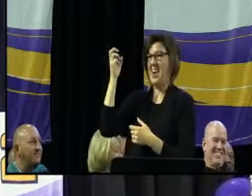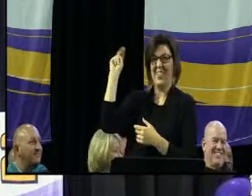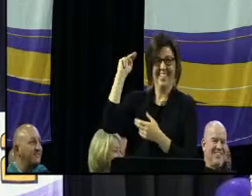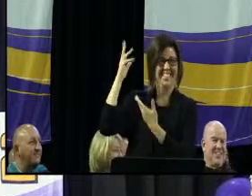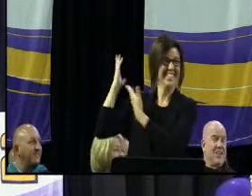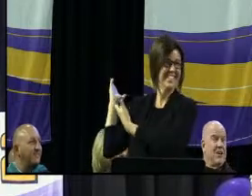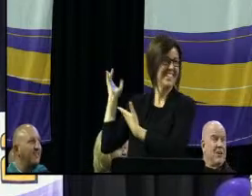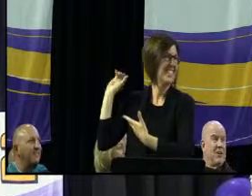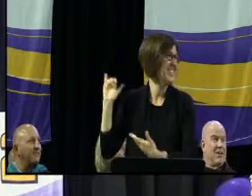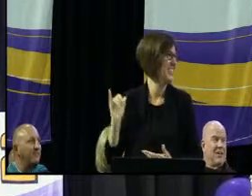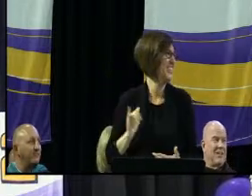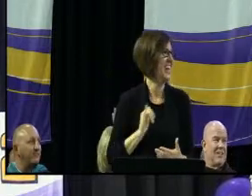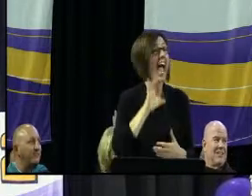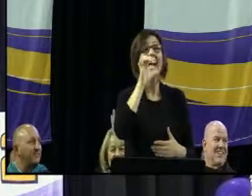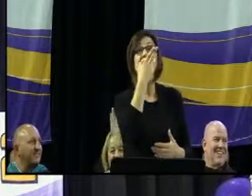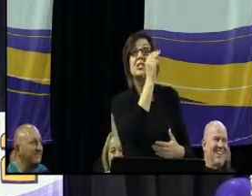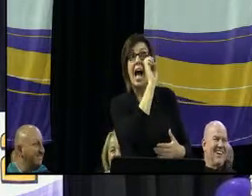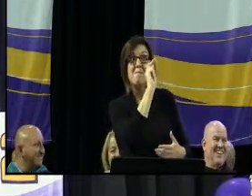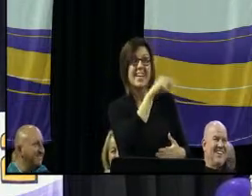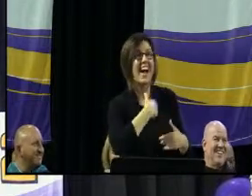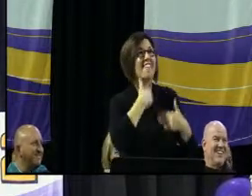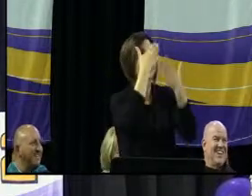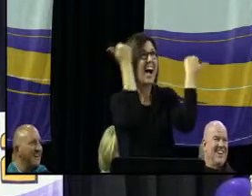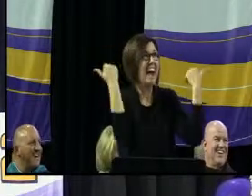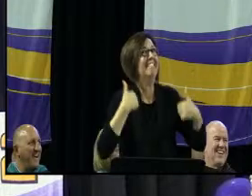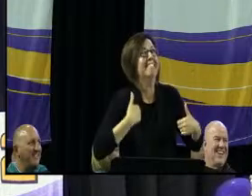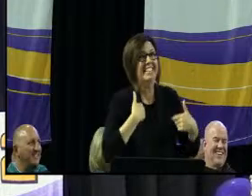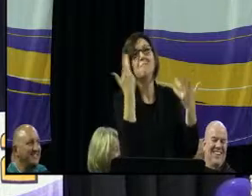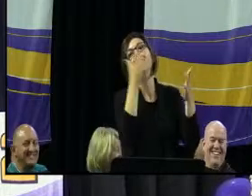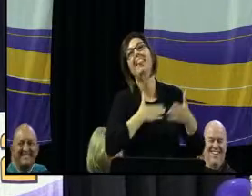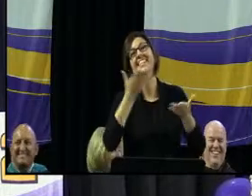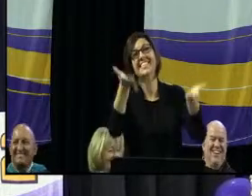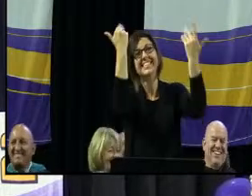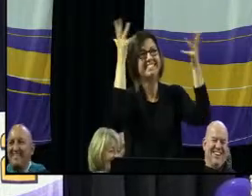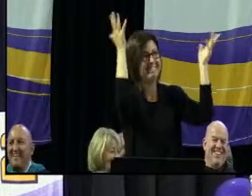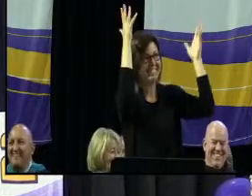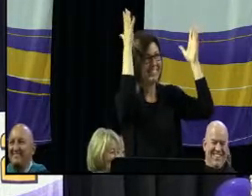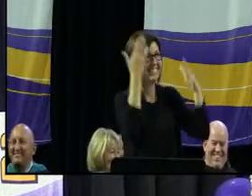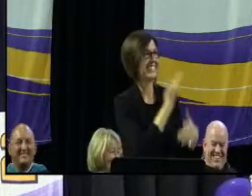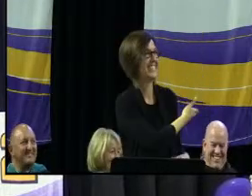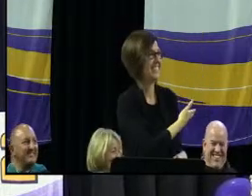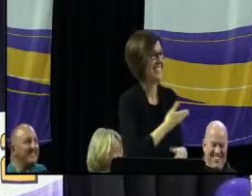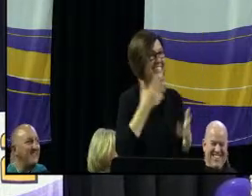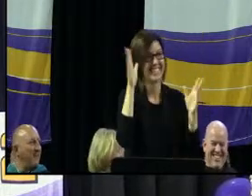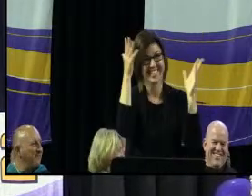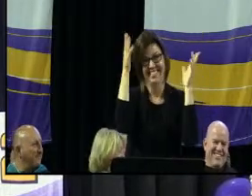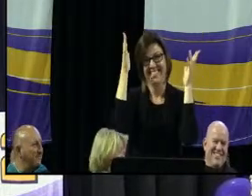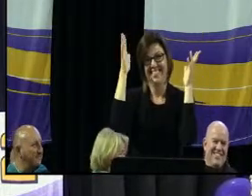Who? Mr. Chapman, I forgot. Let's give them a hand. Let's don't leave them off. Give them a hand.